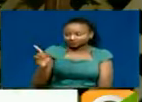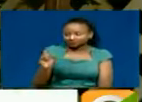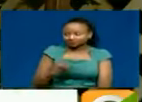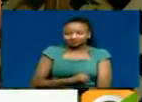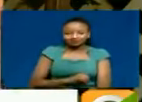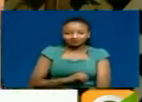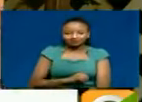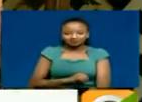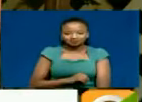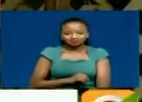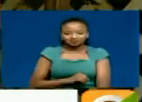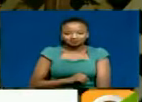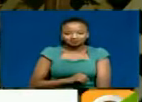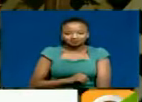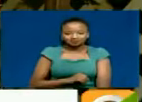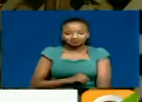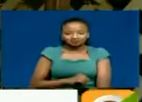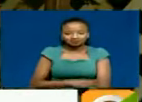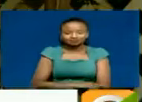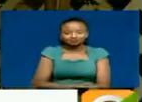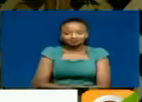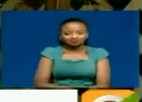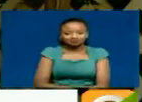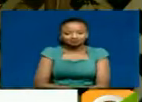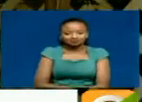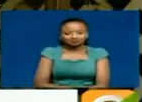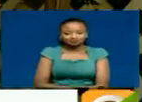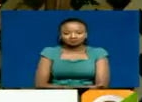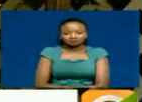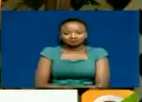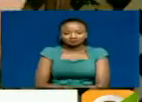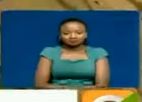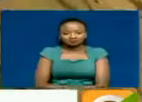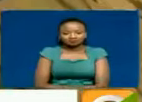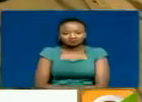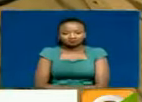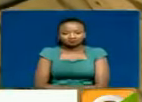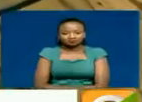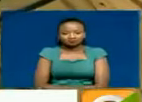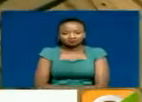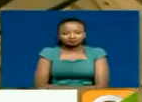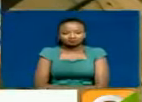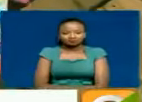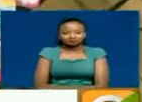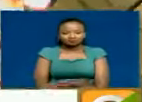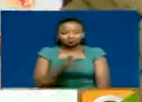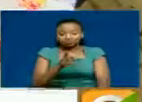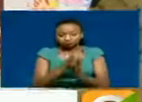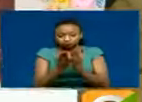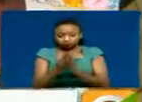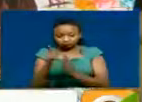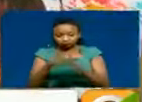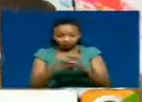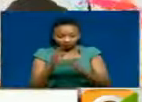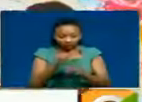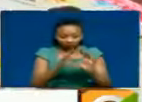the back, the same thing, where the Kikuyu come from, the county, and then also how to greet in Kikuyu. So this I made from